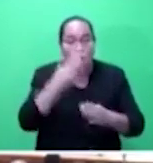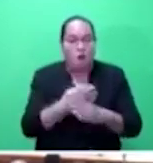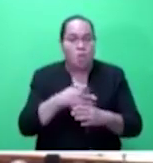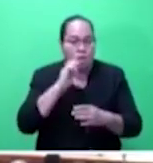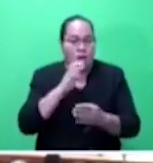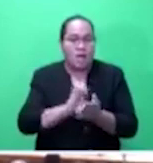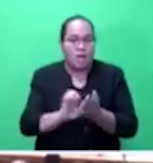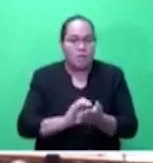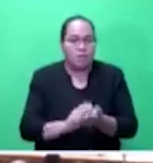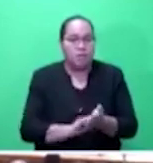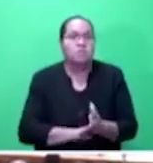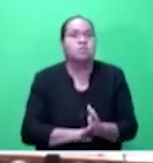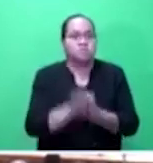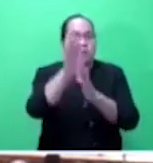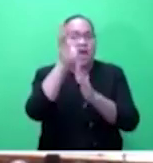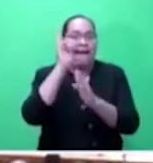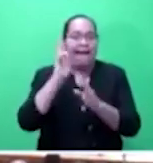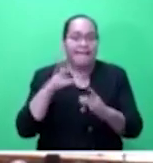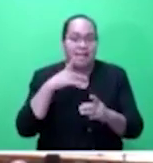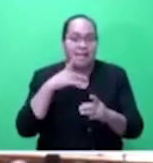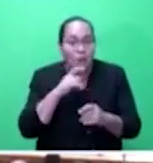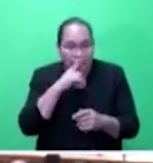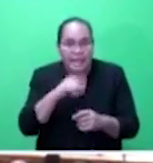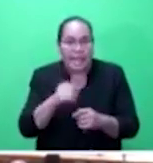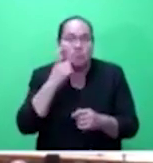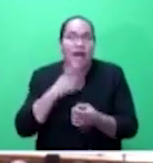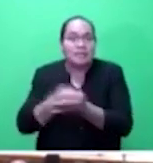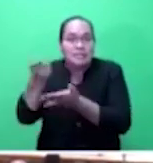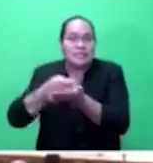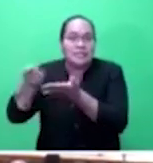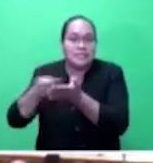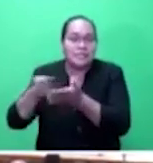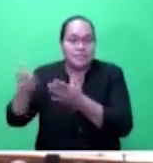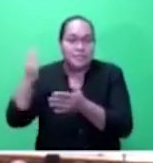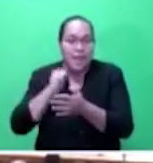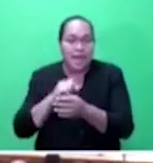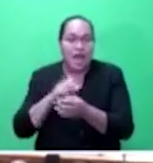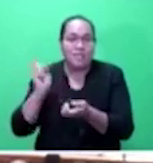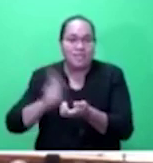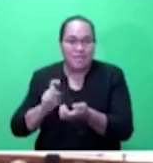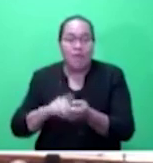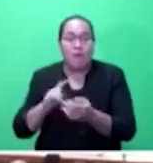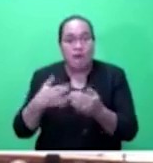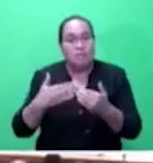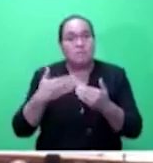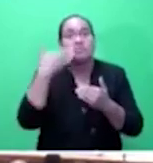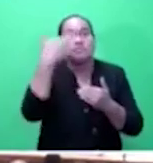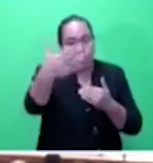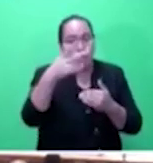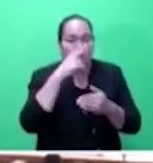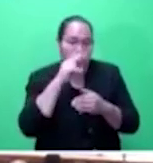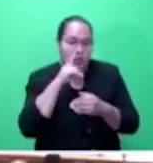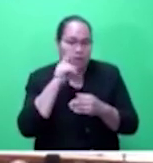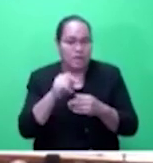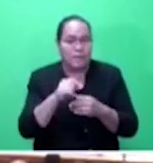rebound and stronger revenues that allow us to rein down our debt. A great many possibilities still lie before us, Mr. Speaker, sir. We